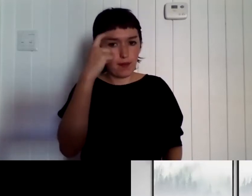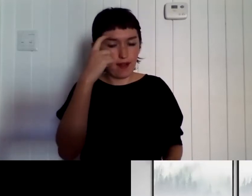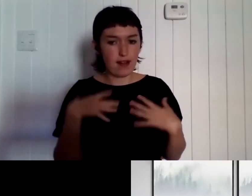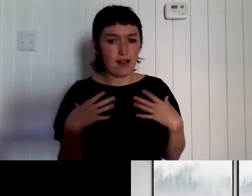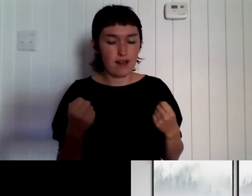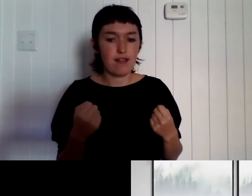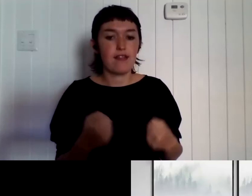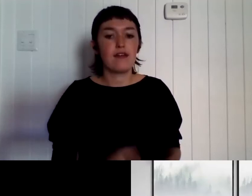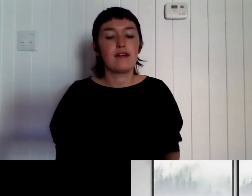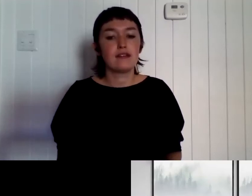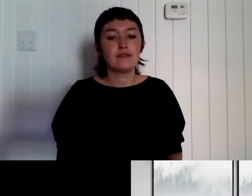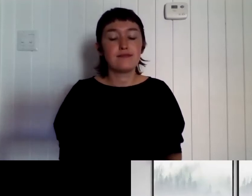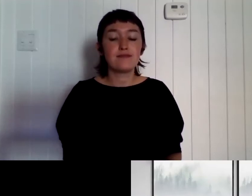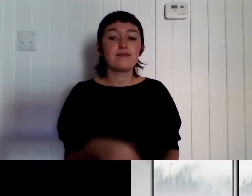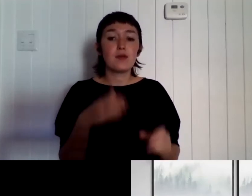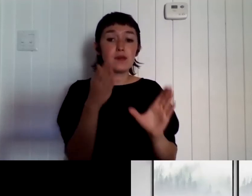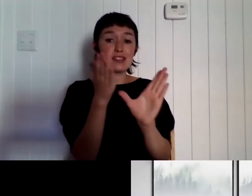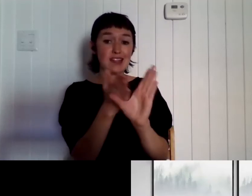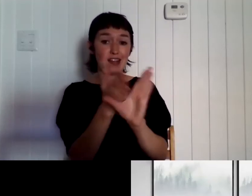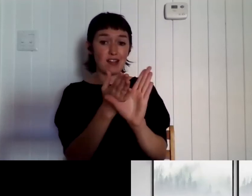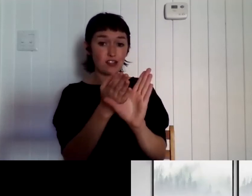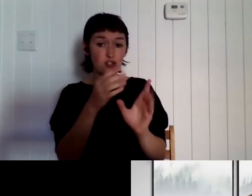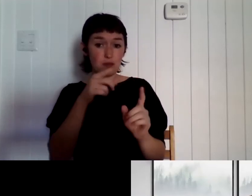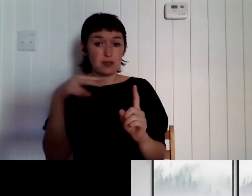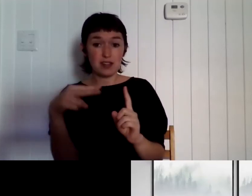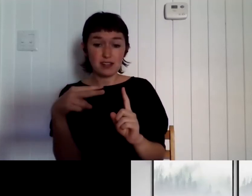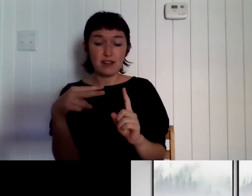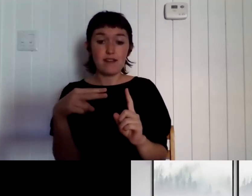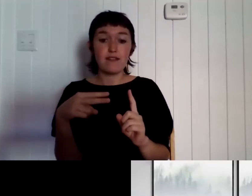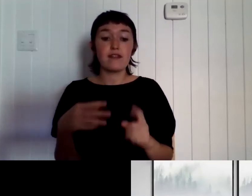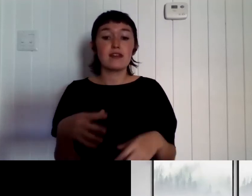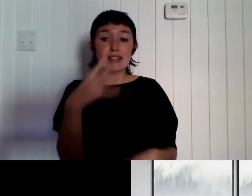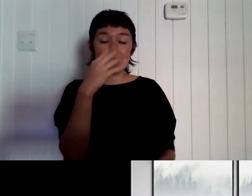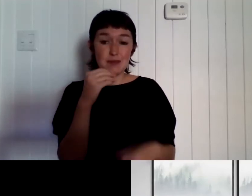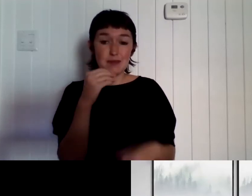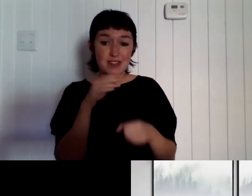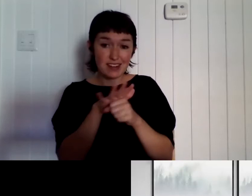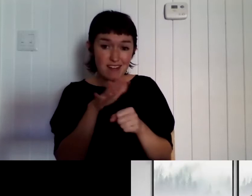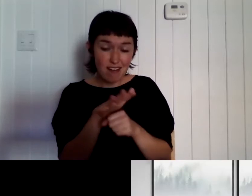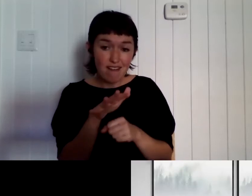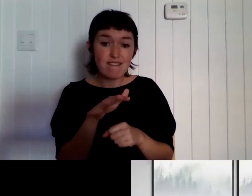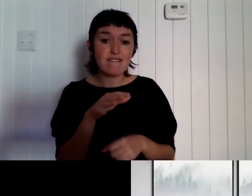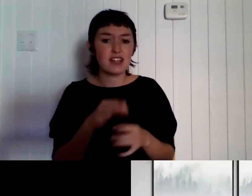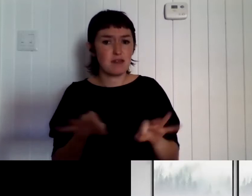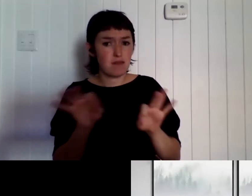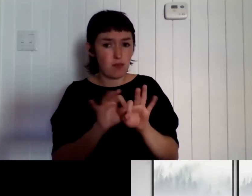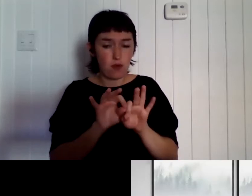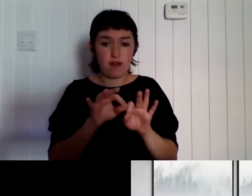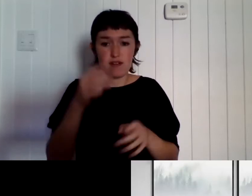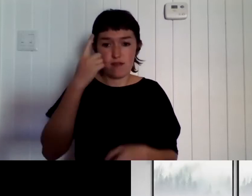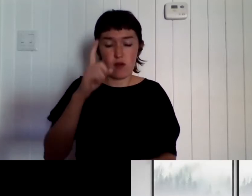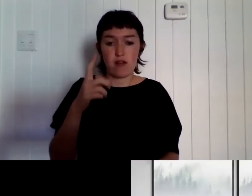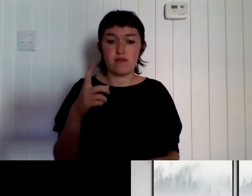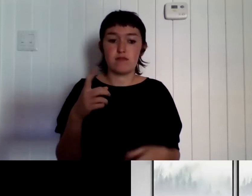And from a psychological perspective as well, getting the right amount of sleep for you is important for supporting